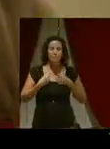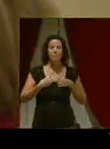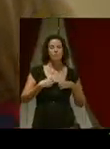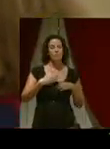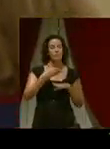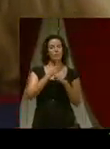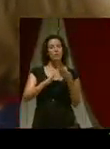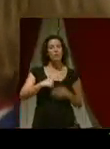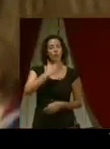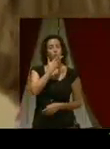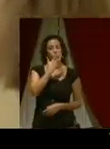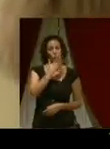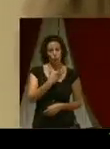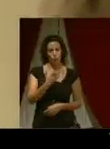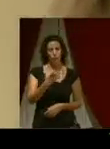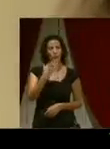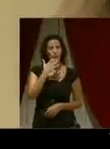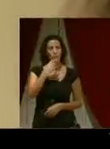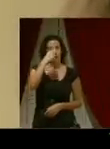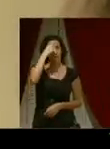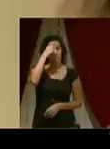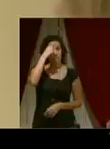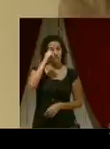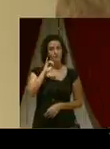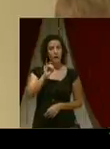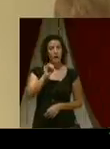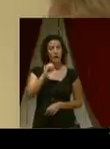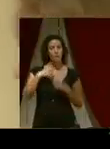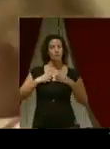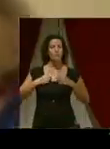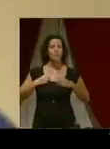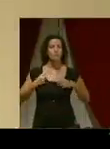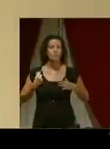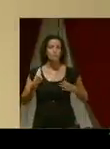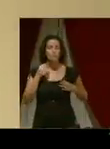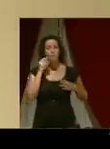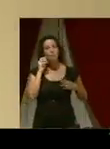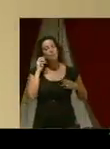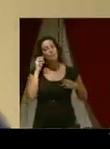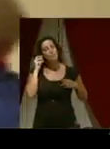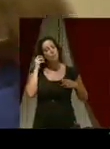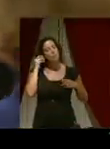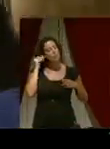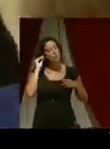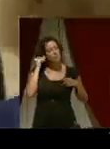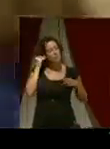by people with low vision? We apologize, but the speaker is not using a microphone. We therefore cannot offer a